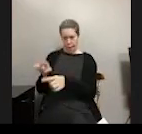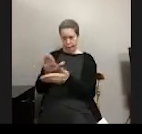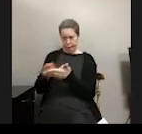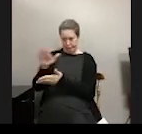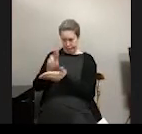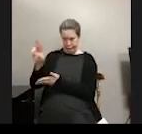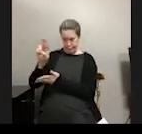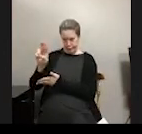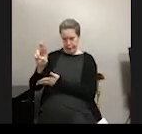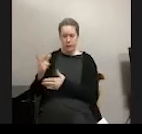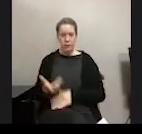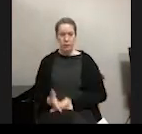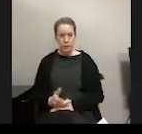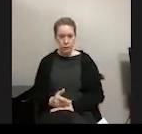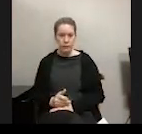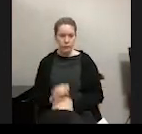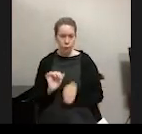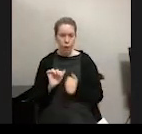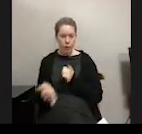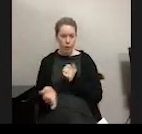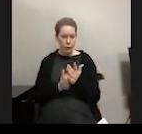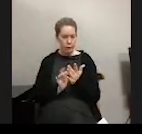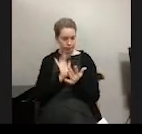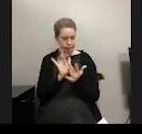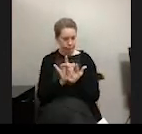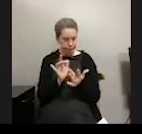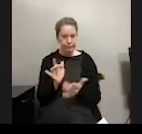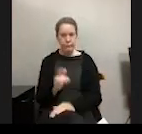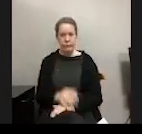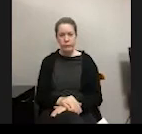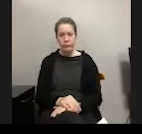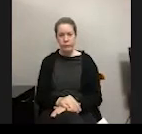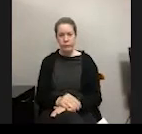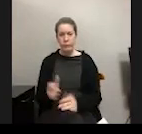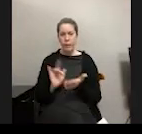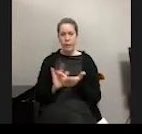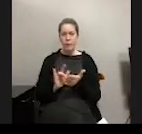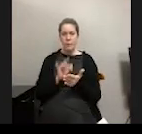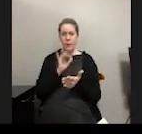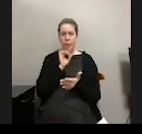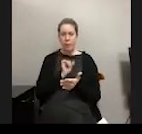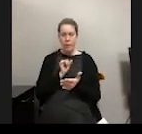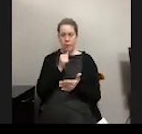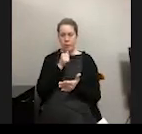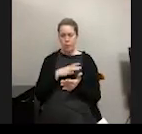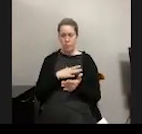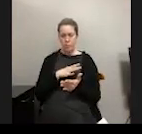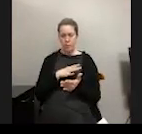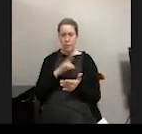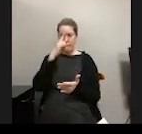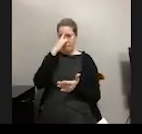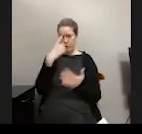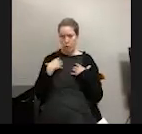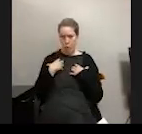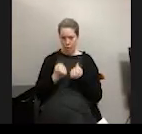And another question here. As a middle-aged woman and a mental health survivor, I'm a member of Workman Arts and I sing,